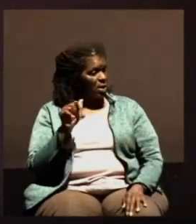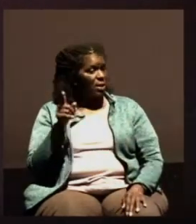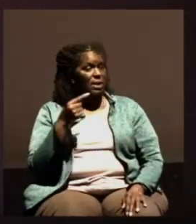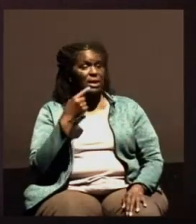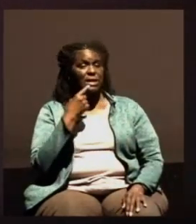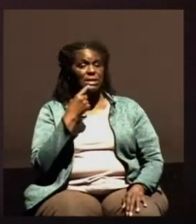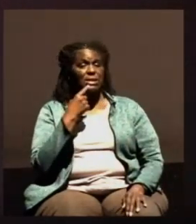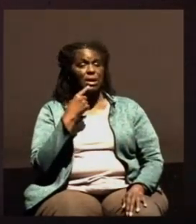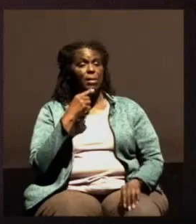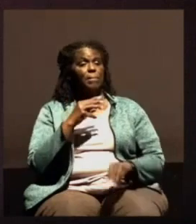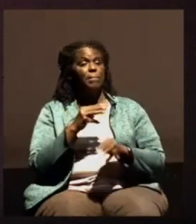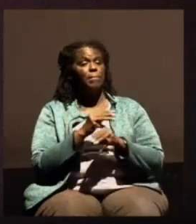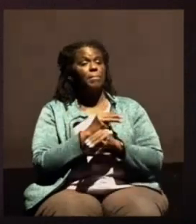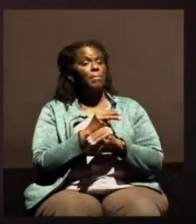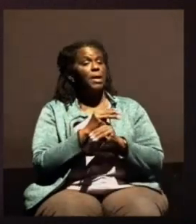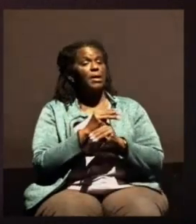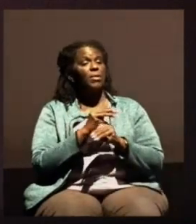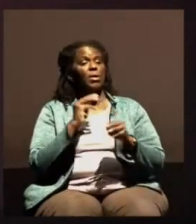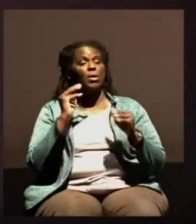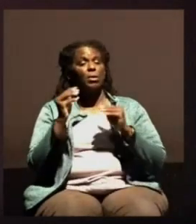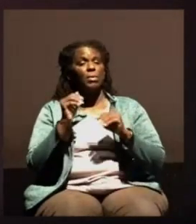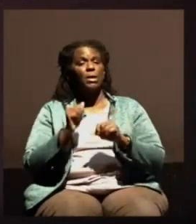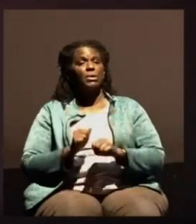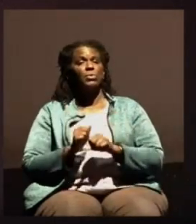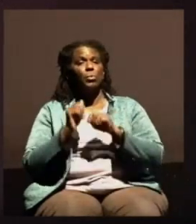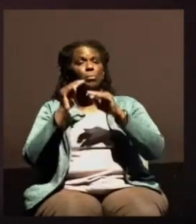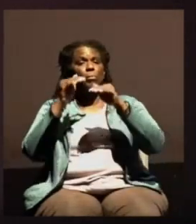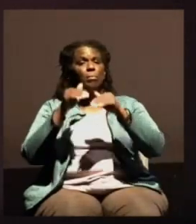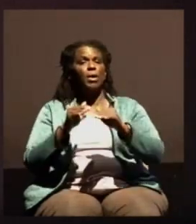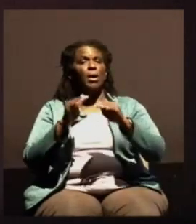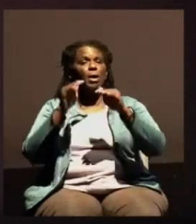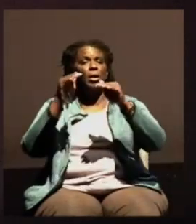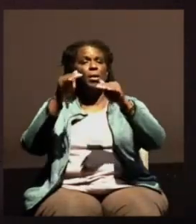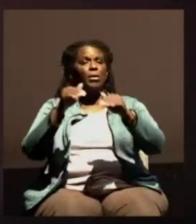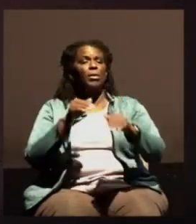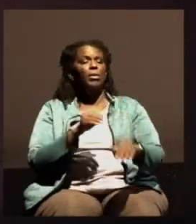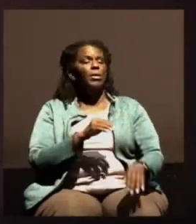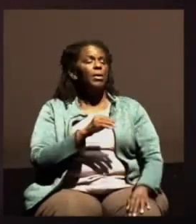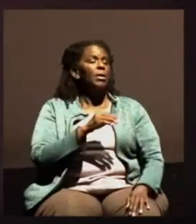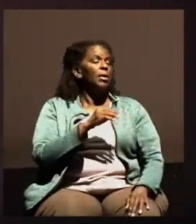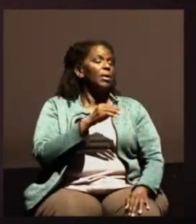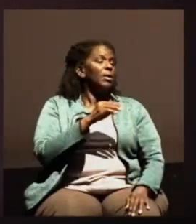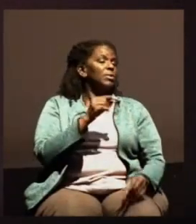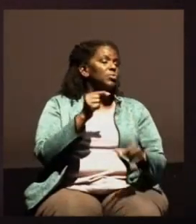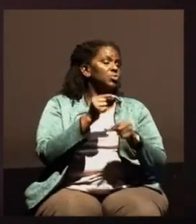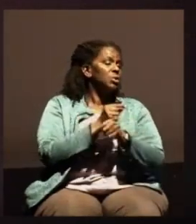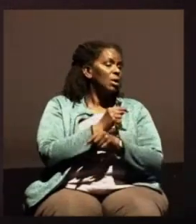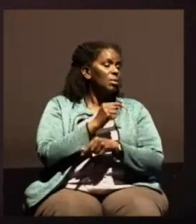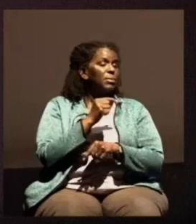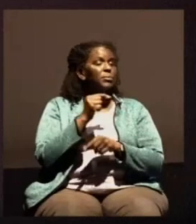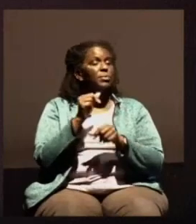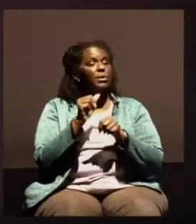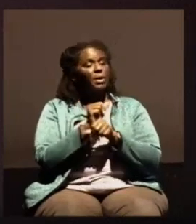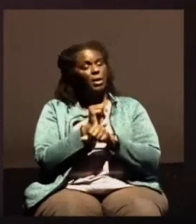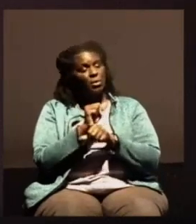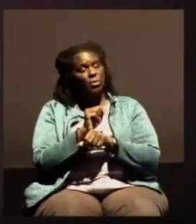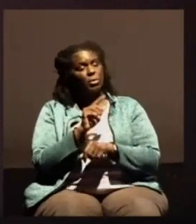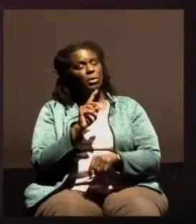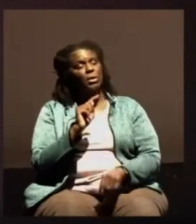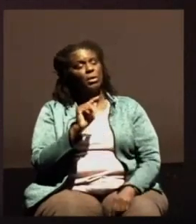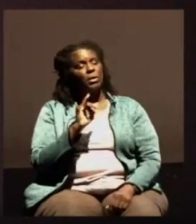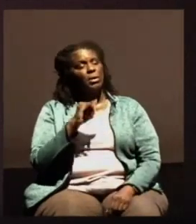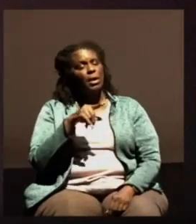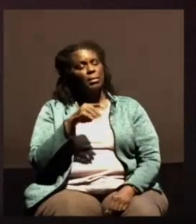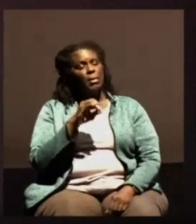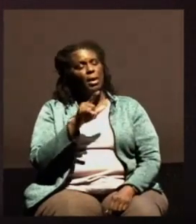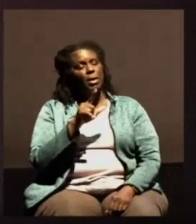mountain range. You have a peak for number theory, you have a peak for geometry, algebra, topology, analysis,